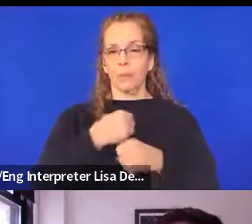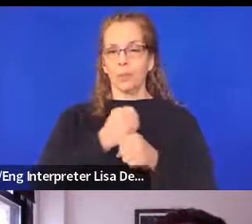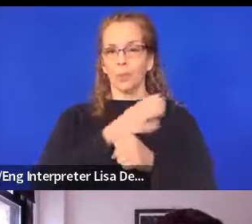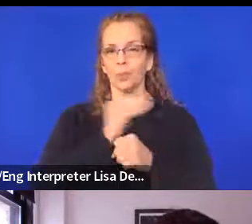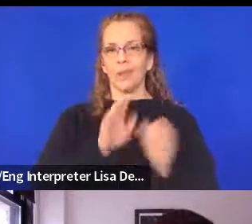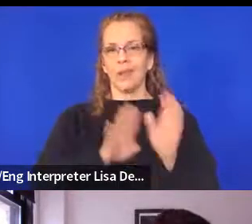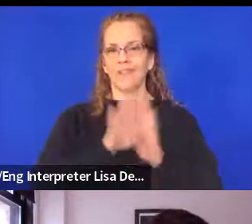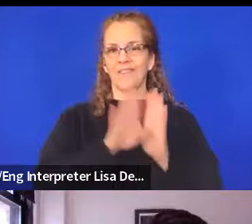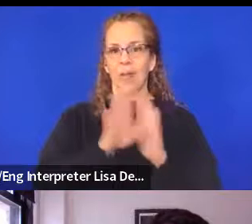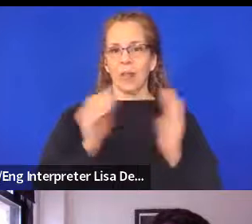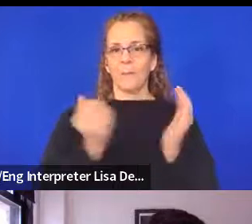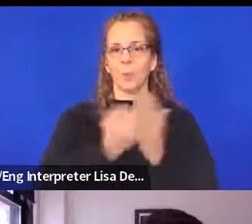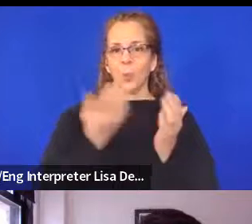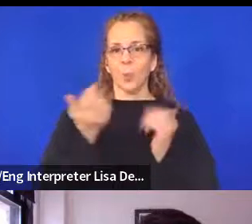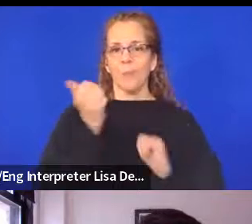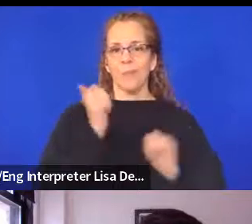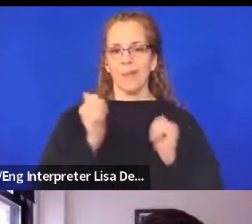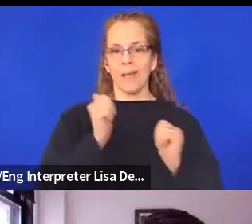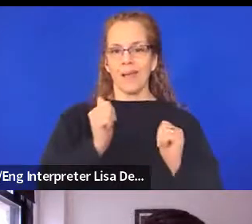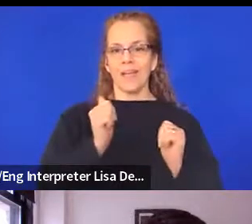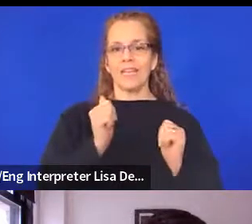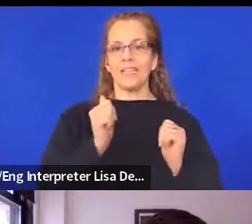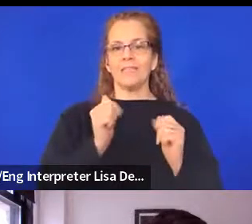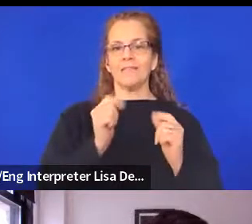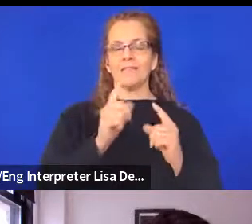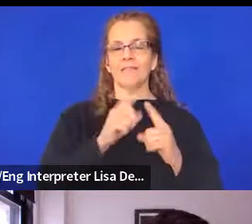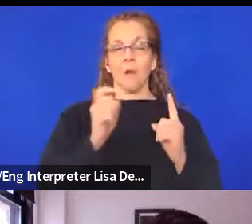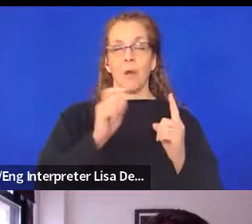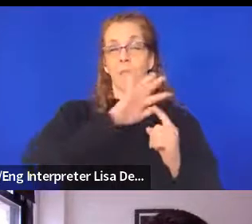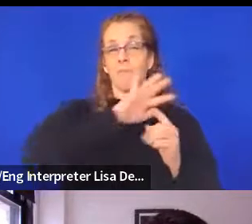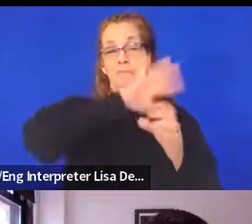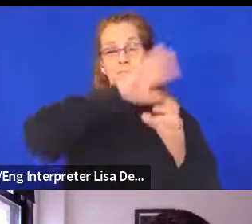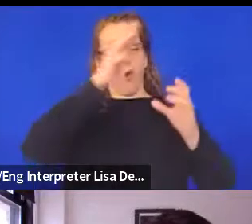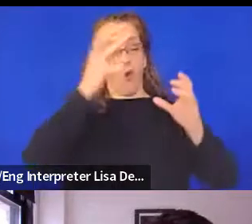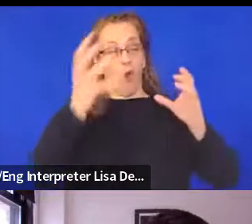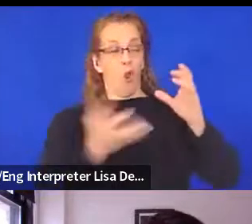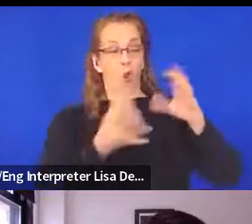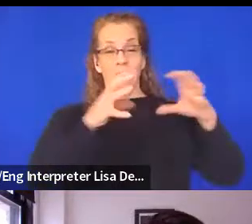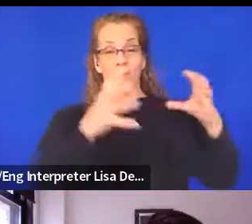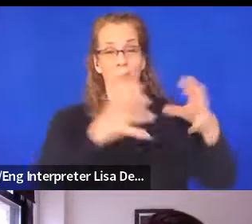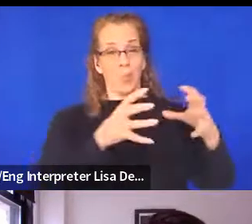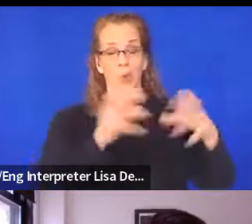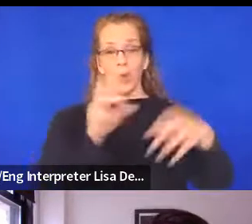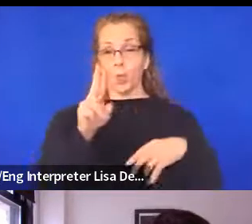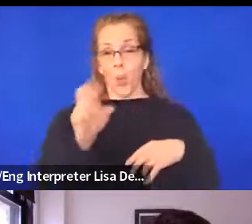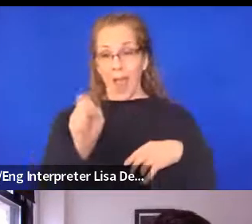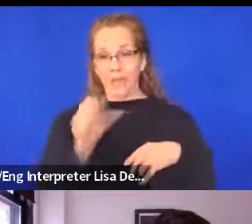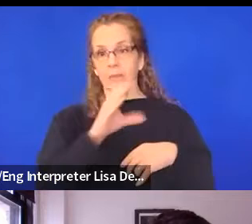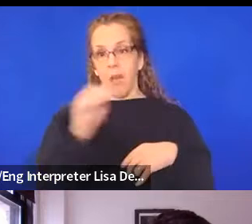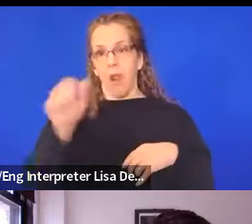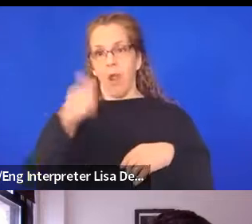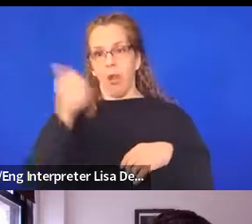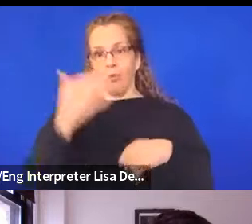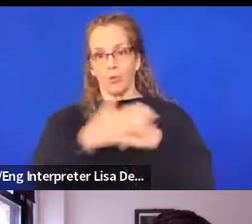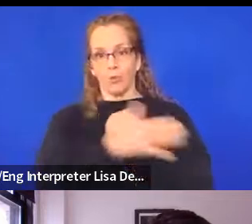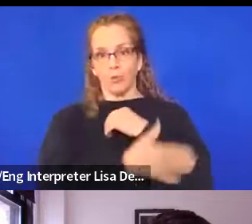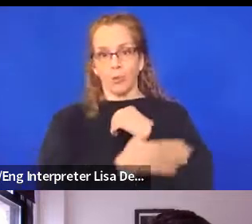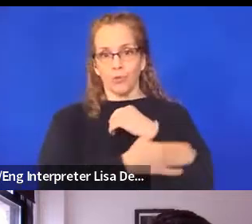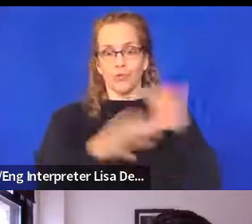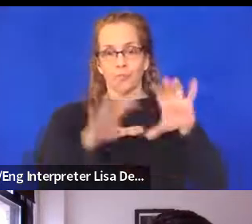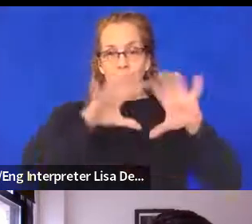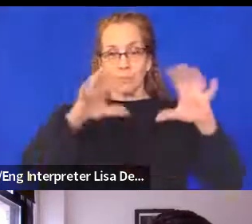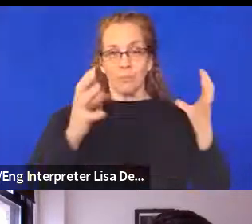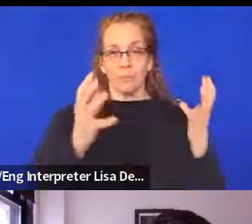plays from all over the world, including the US. And